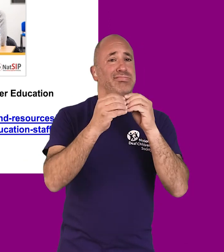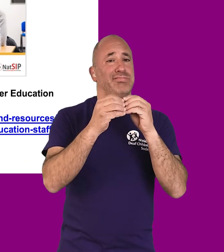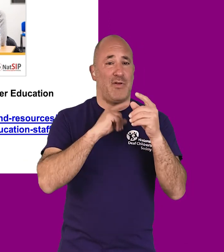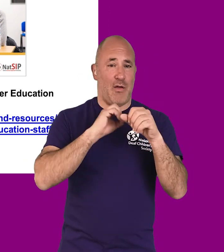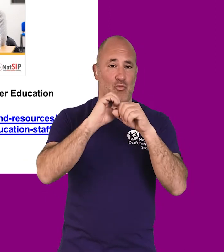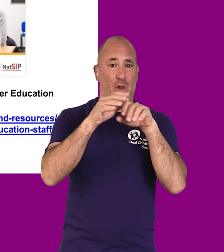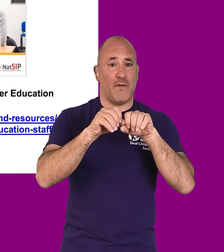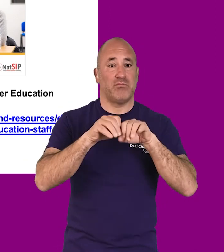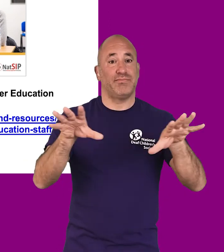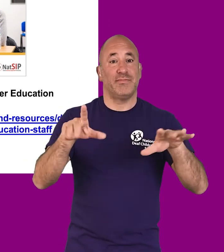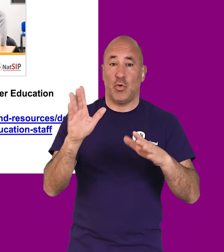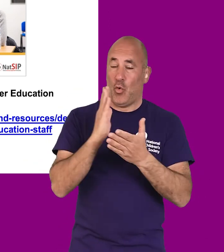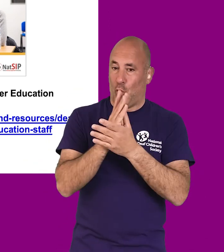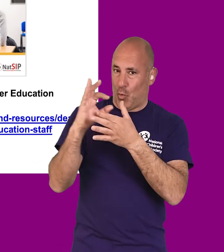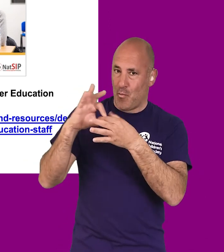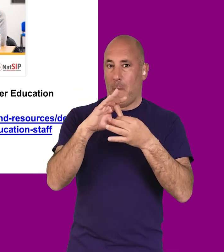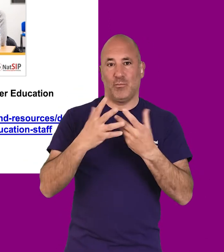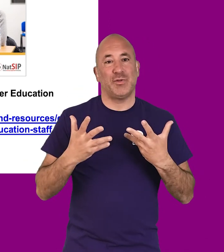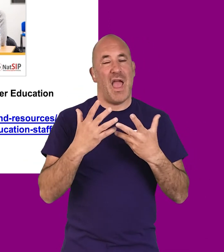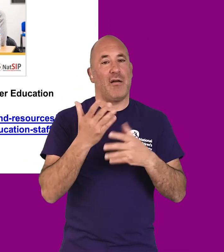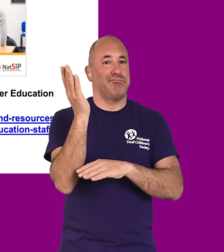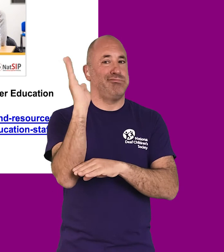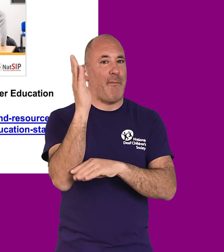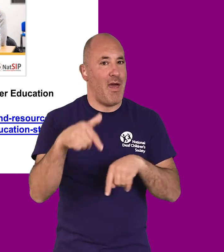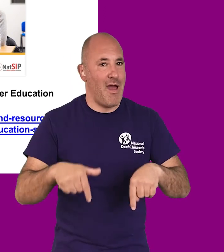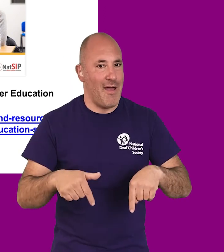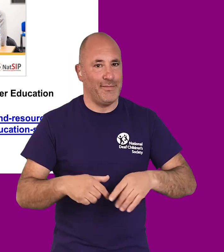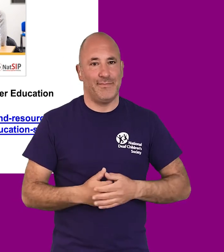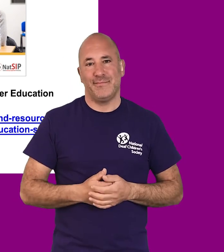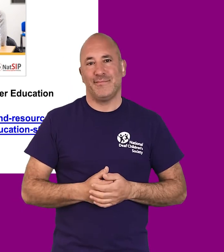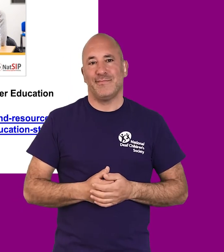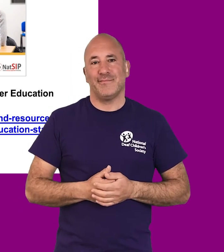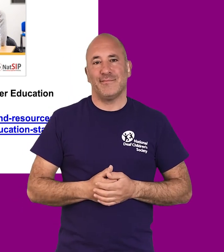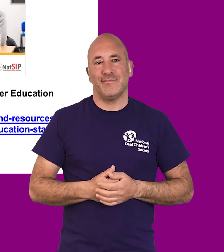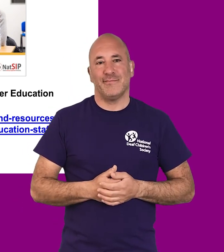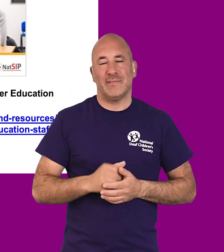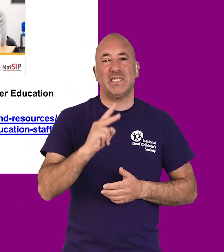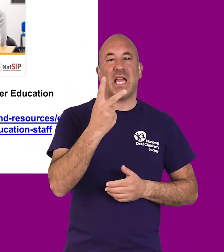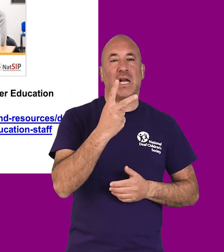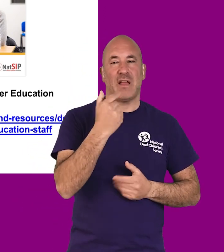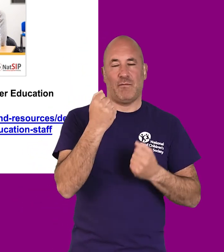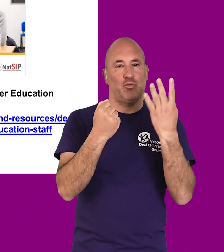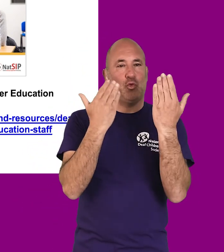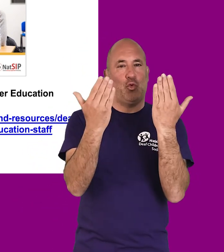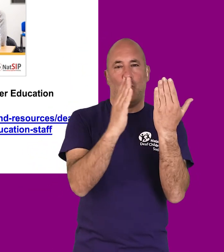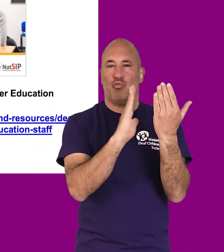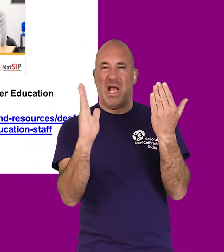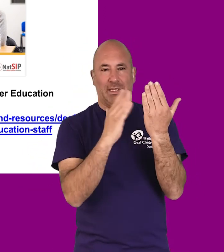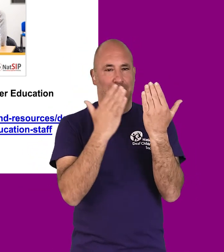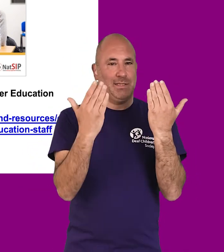year when the pandemic came along, so particularly relevant to today's webinar.